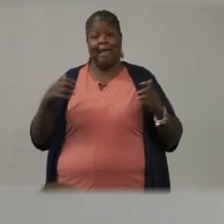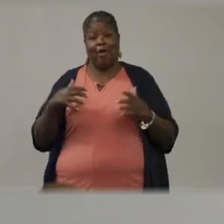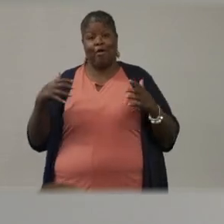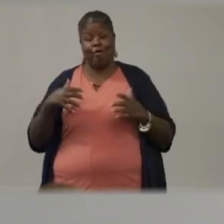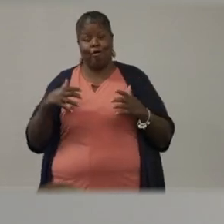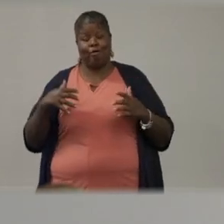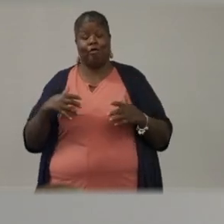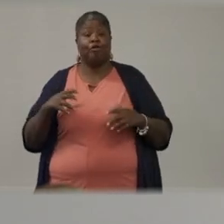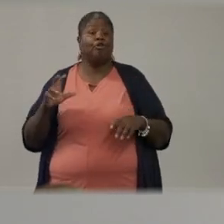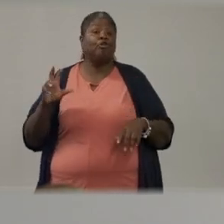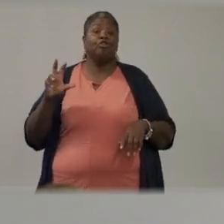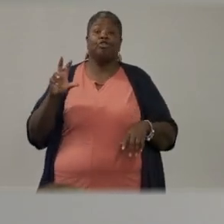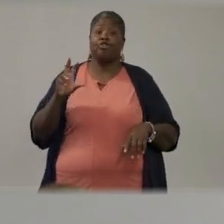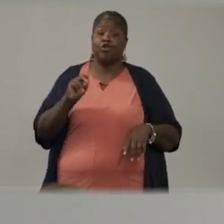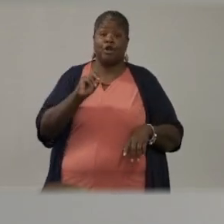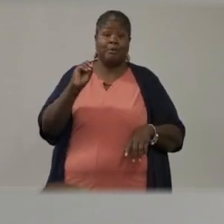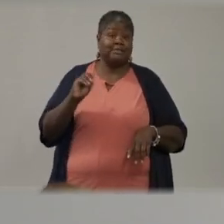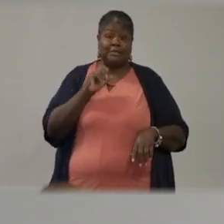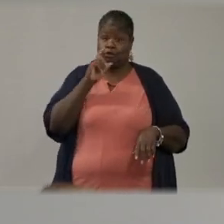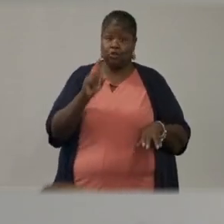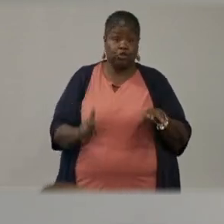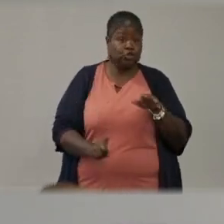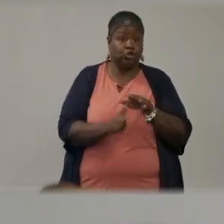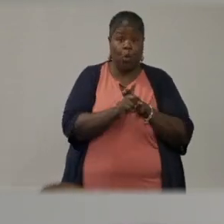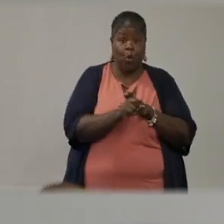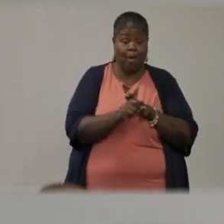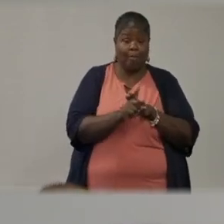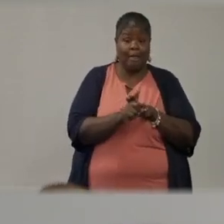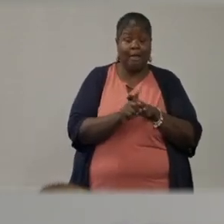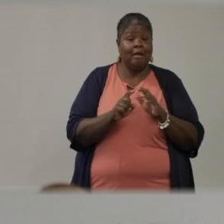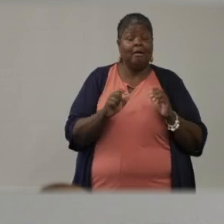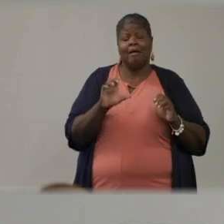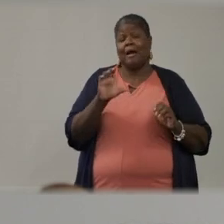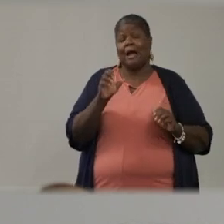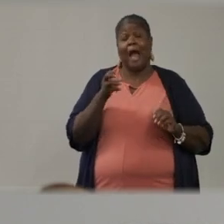The 30% that didn't show up, they weren't cowards.